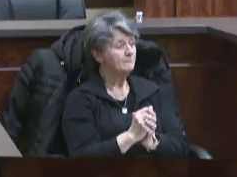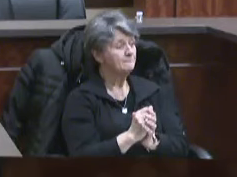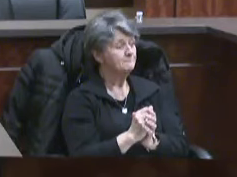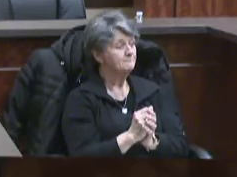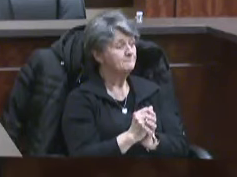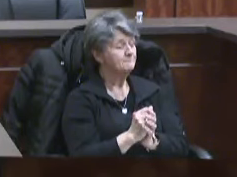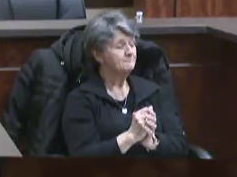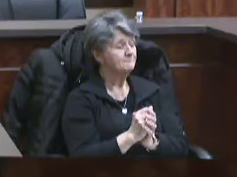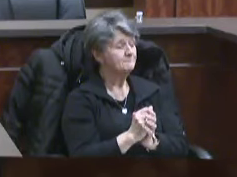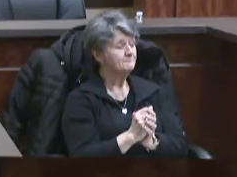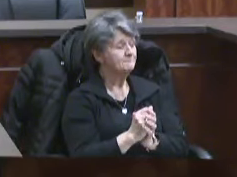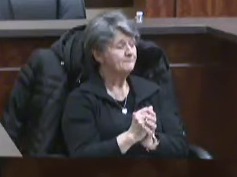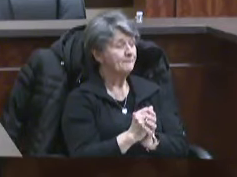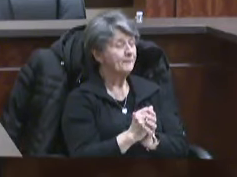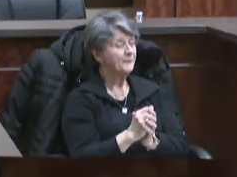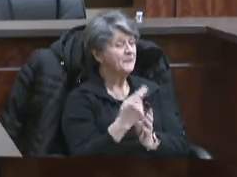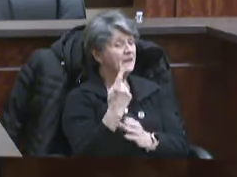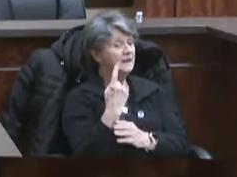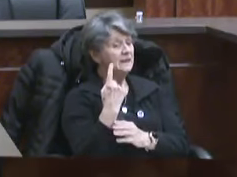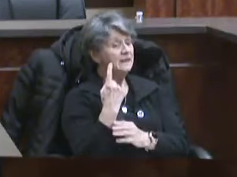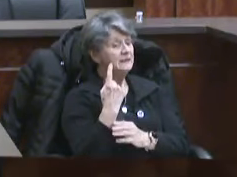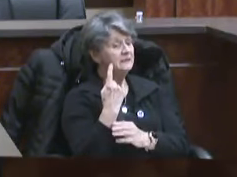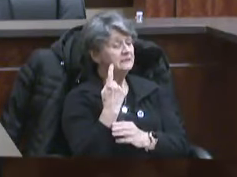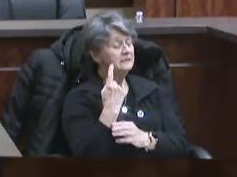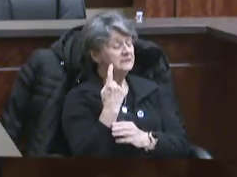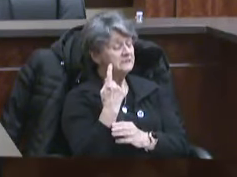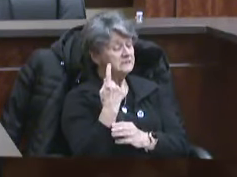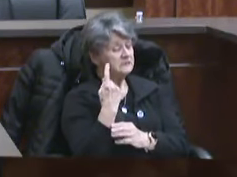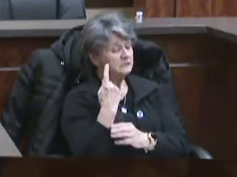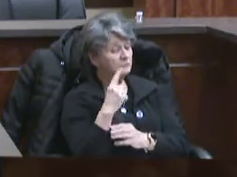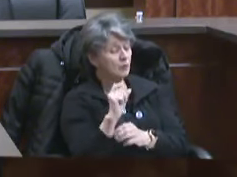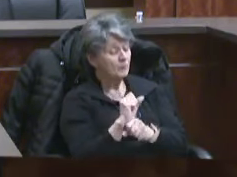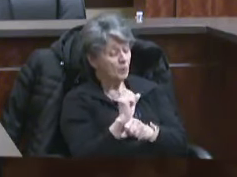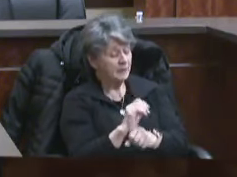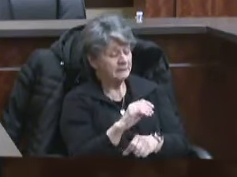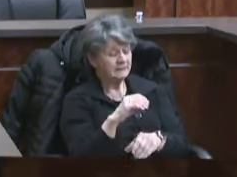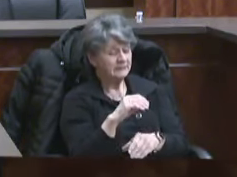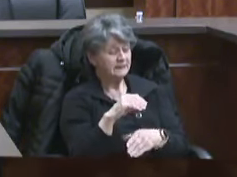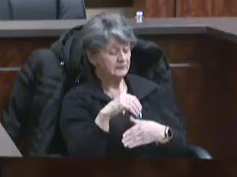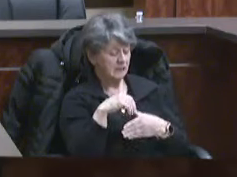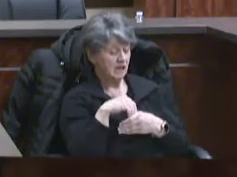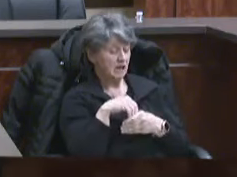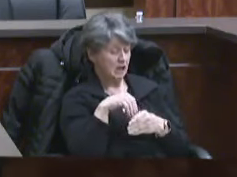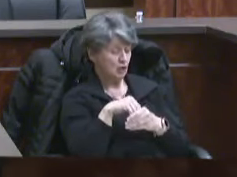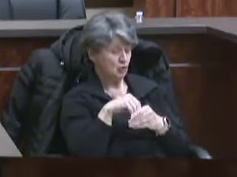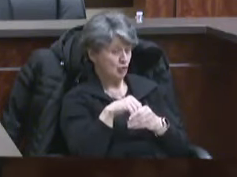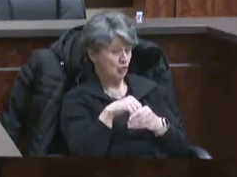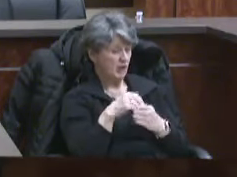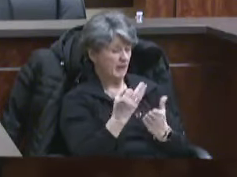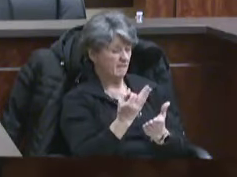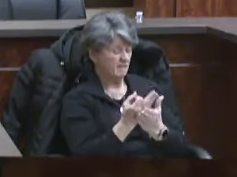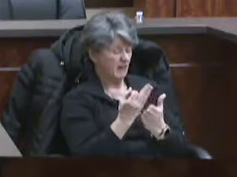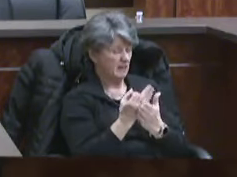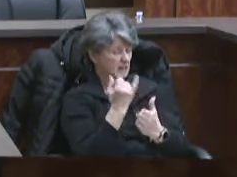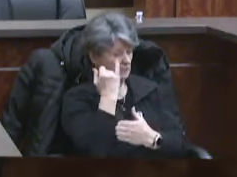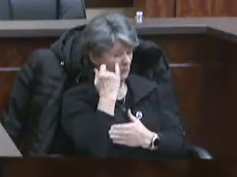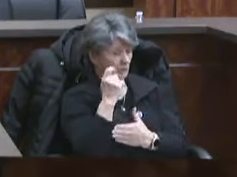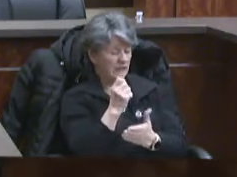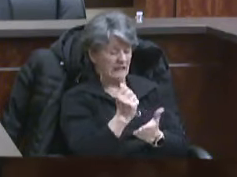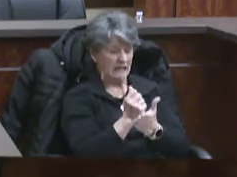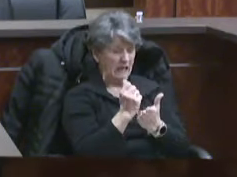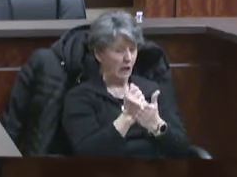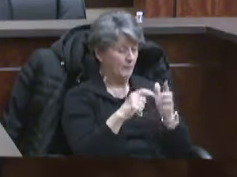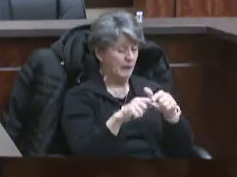It is for federal employees. It's internally funded. So if you need help and you can't make the rent,